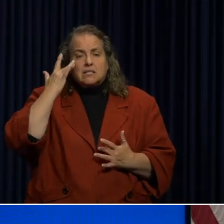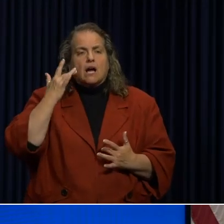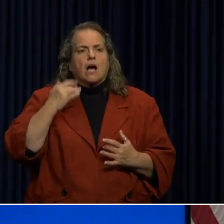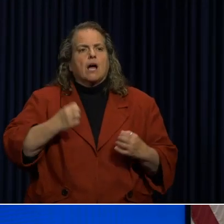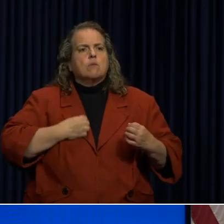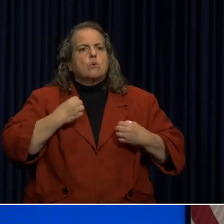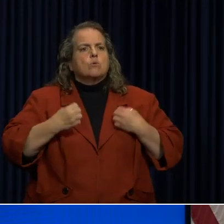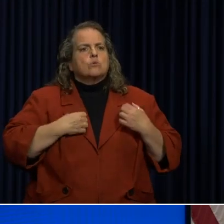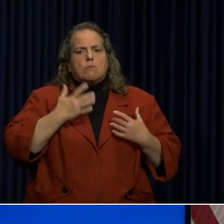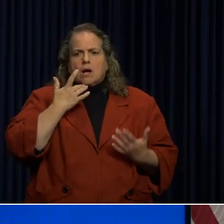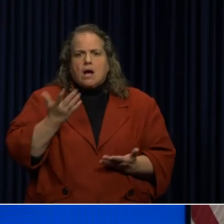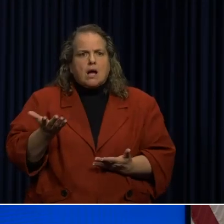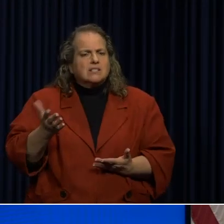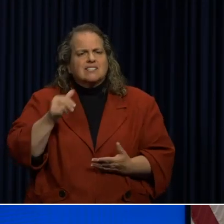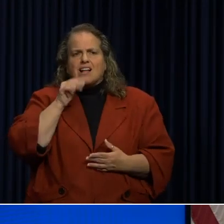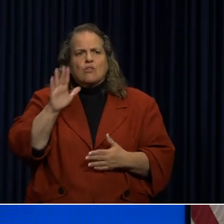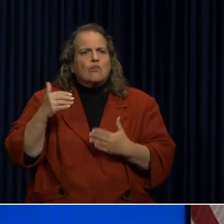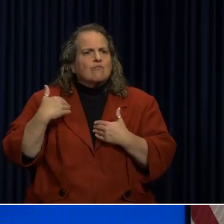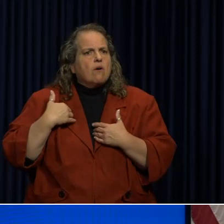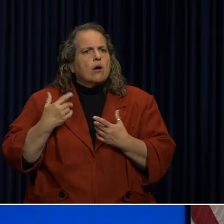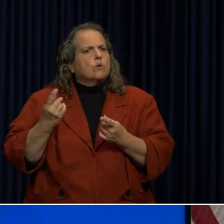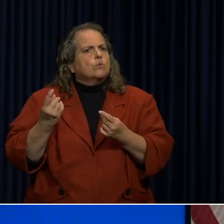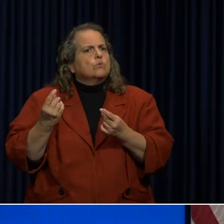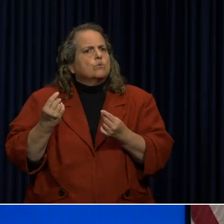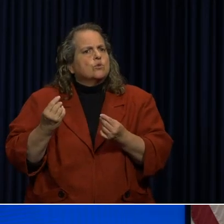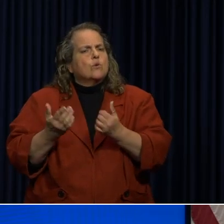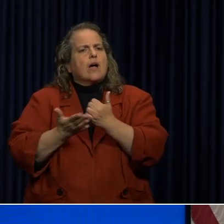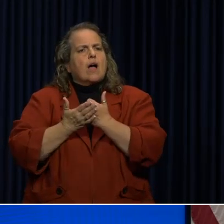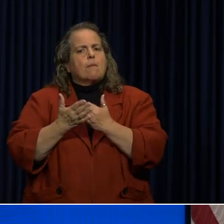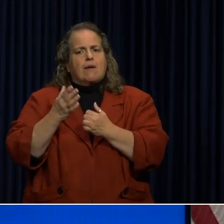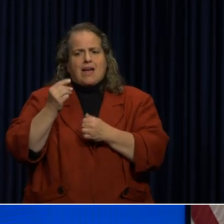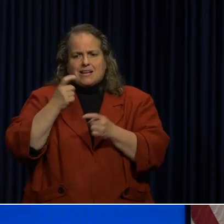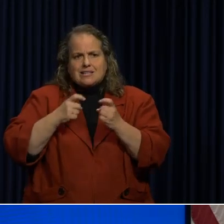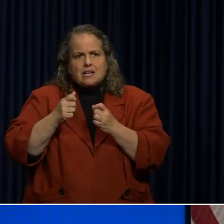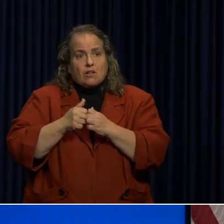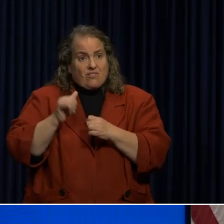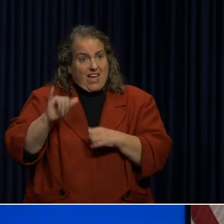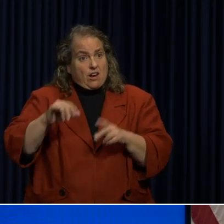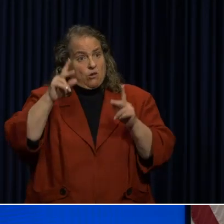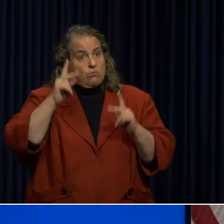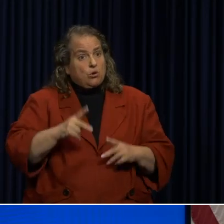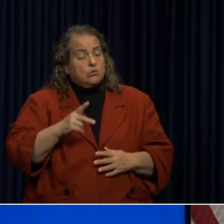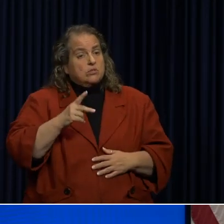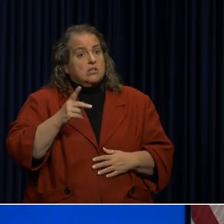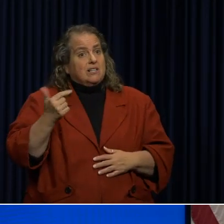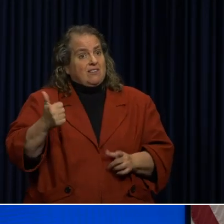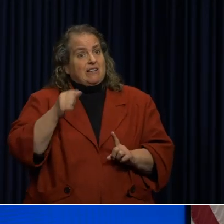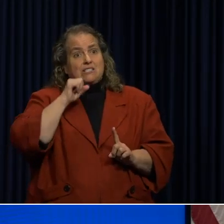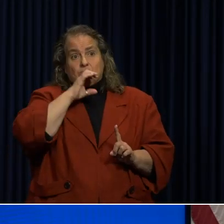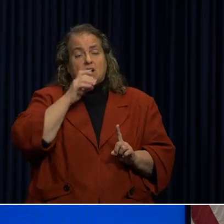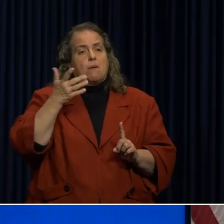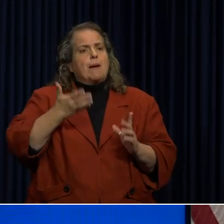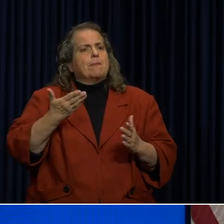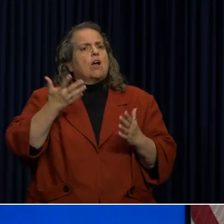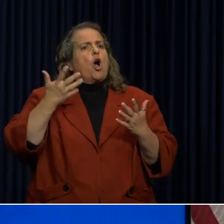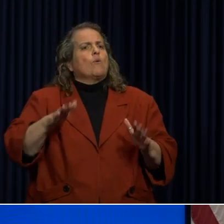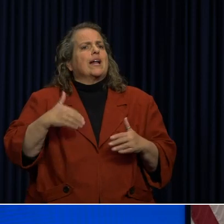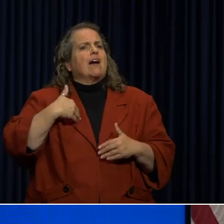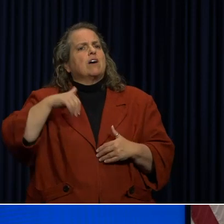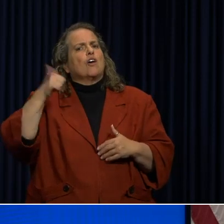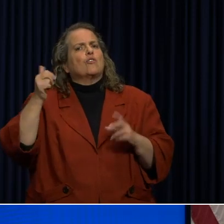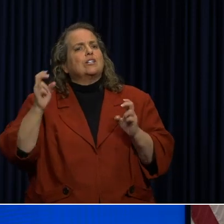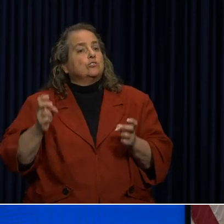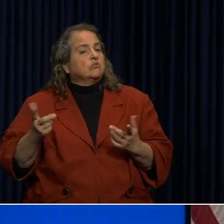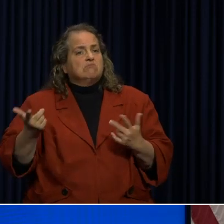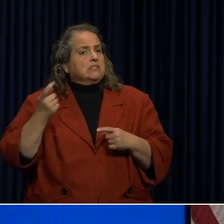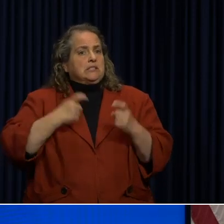a situation like that. It's hard on the individuals who are trying to deal with that virus, especially if they're in some of the facilities